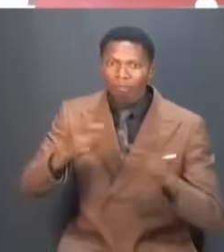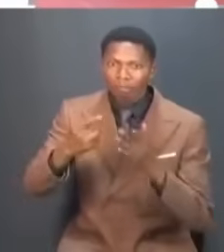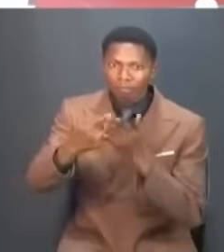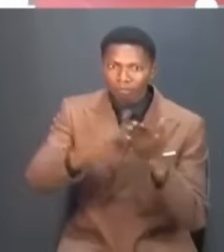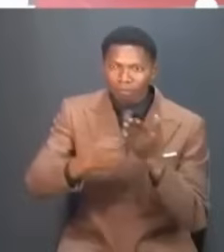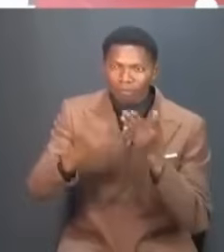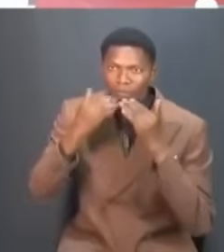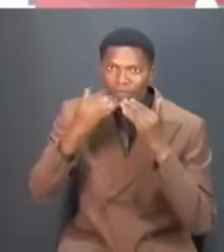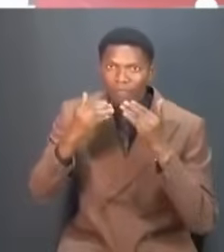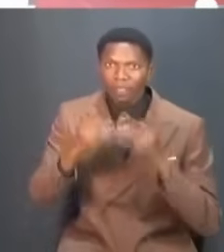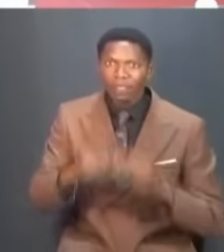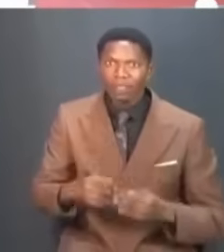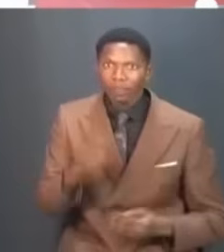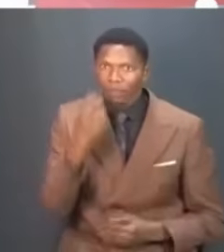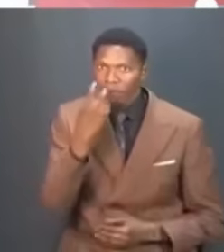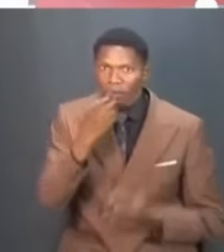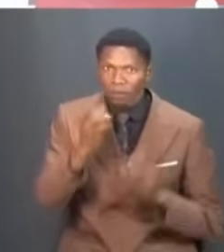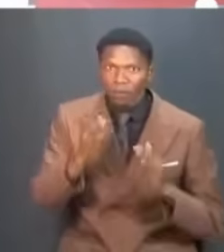Speaker.